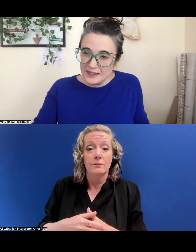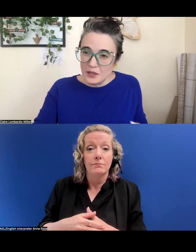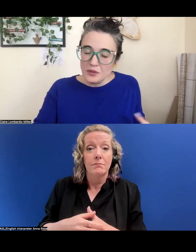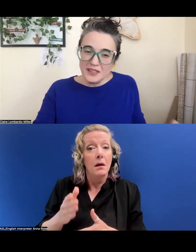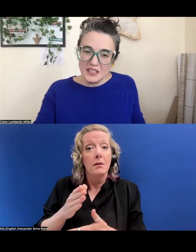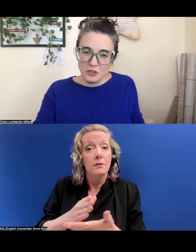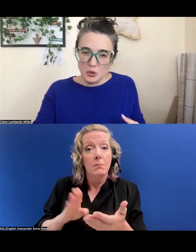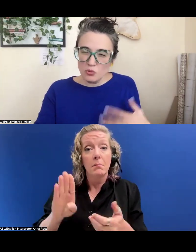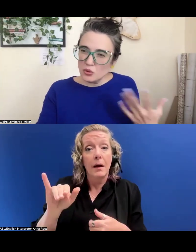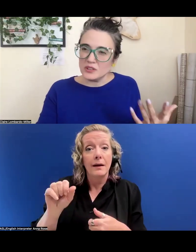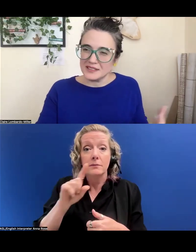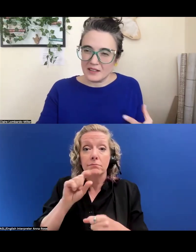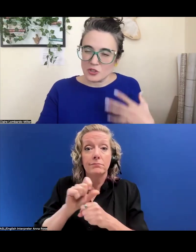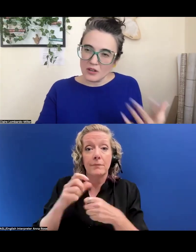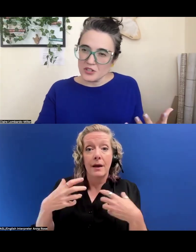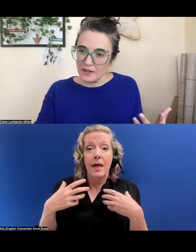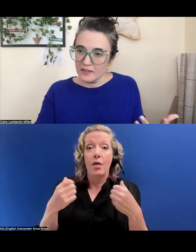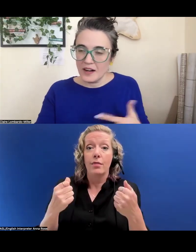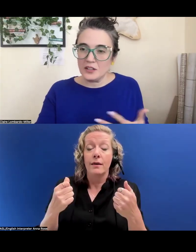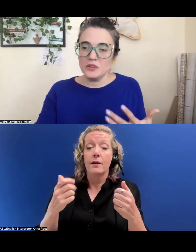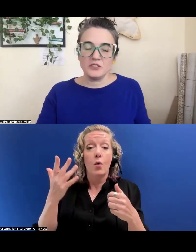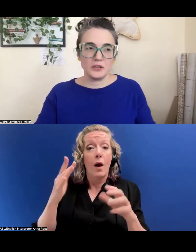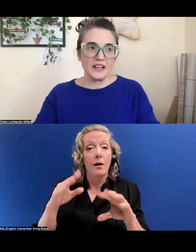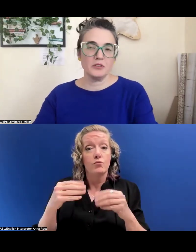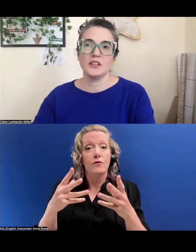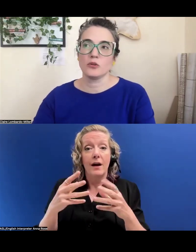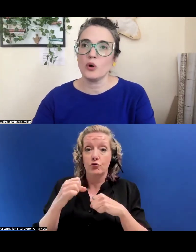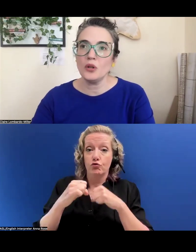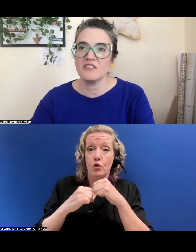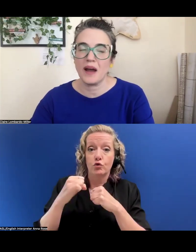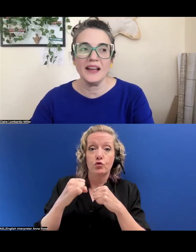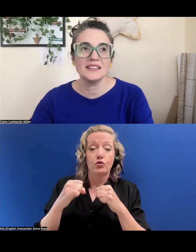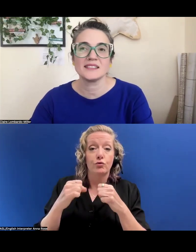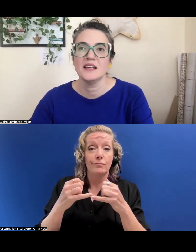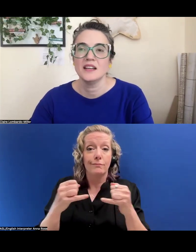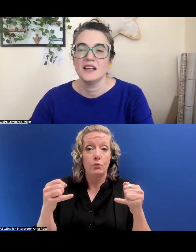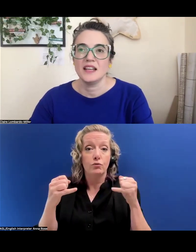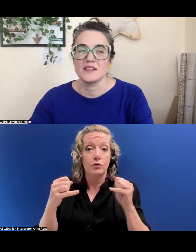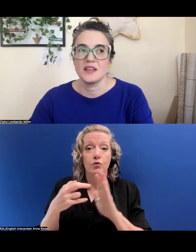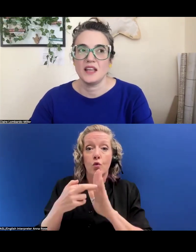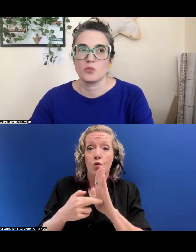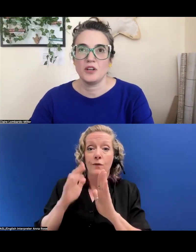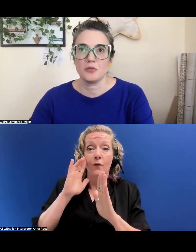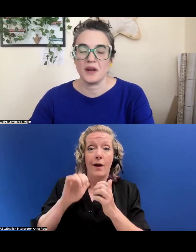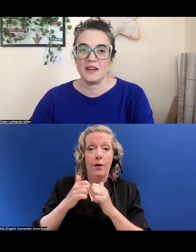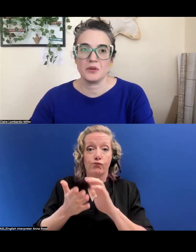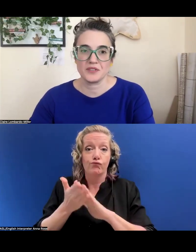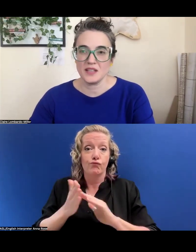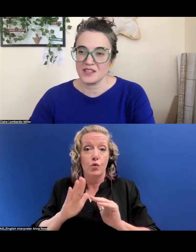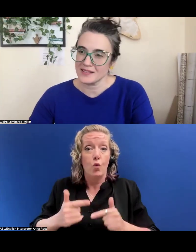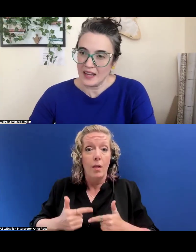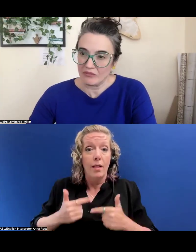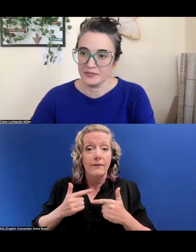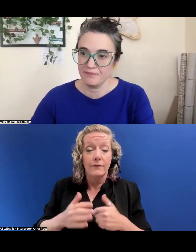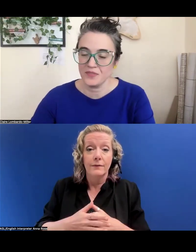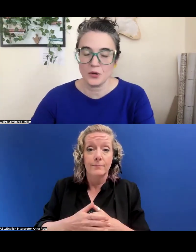healthy. They really give you rules and a structure for how you live your life. Really, the role of bias is it's what your brain perceives